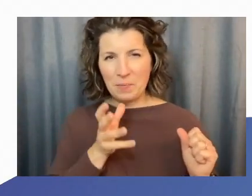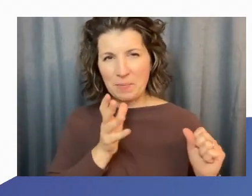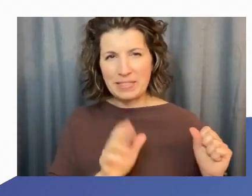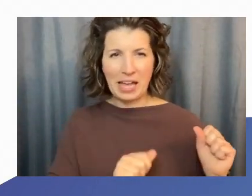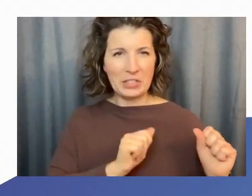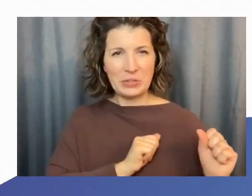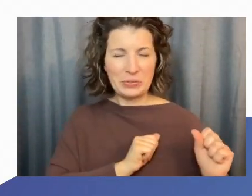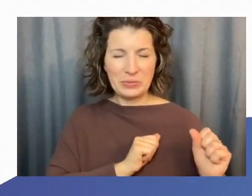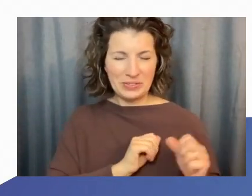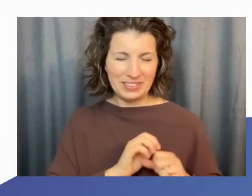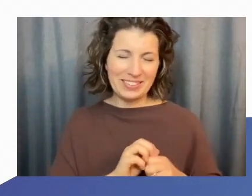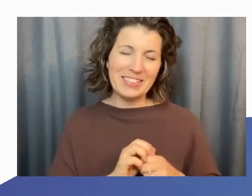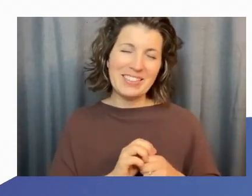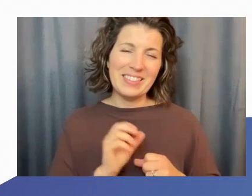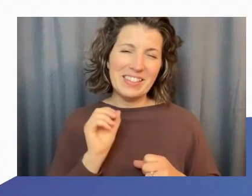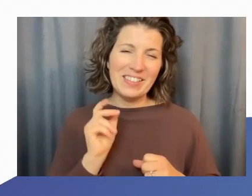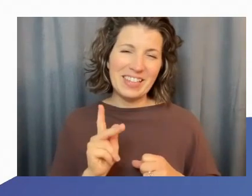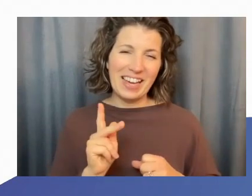Okay, here we go.